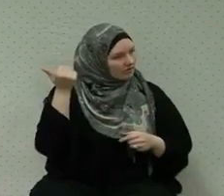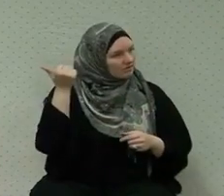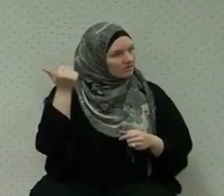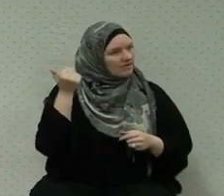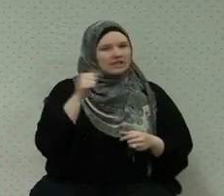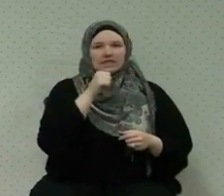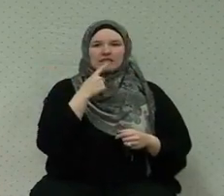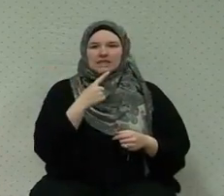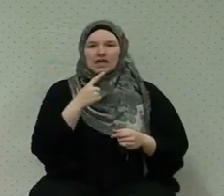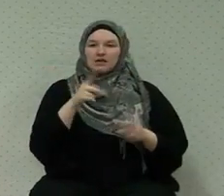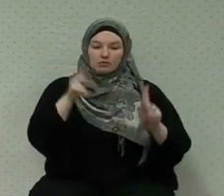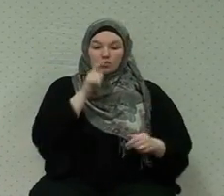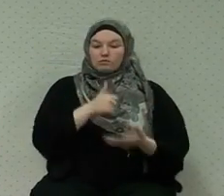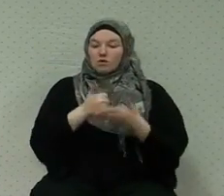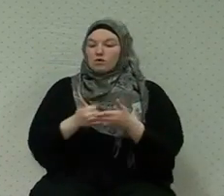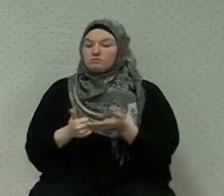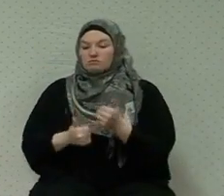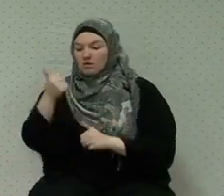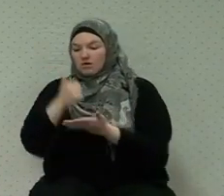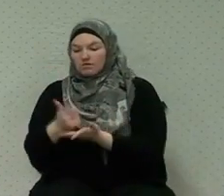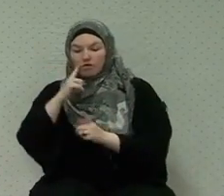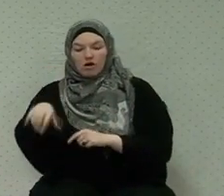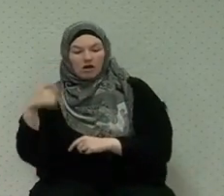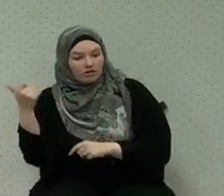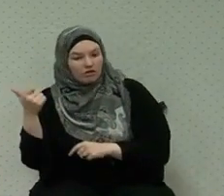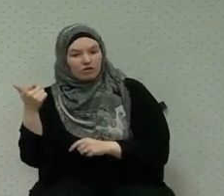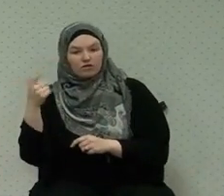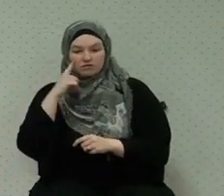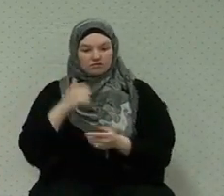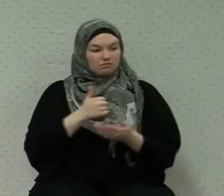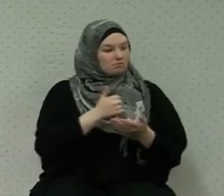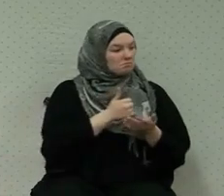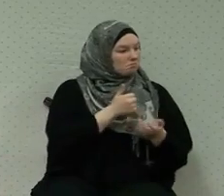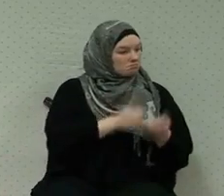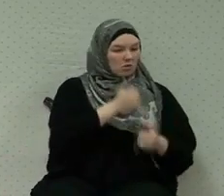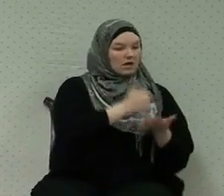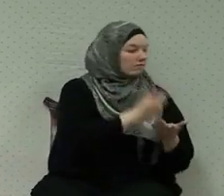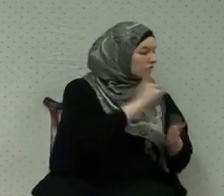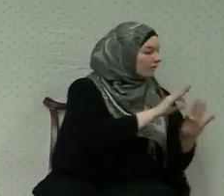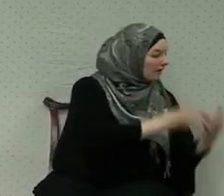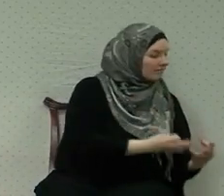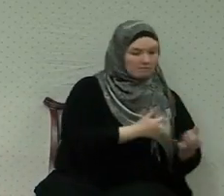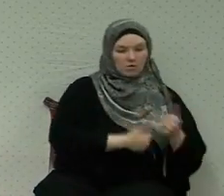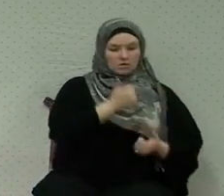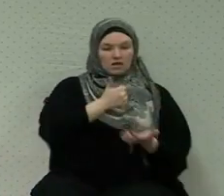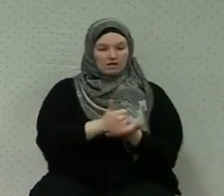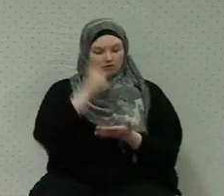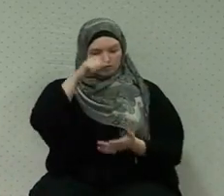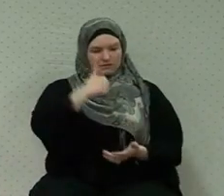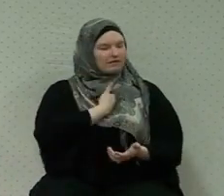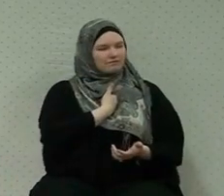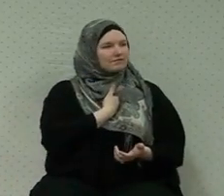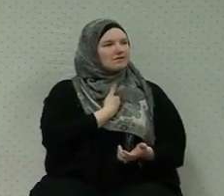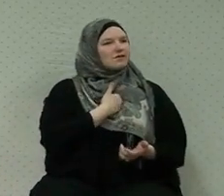doesn't say to Muslims. It doesn't say to self. It doesn't say to your family. It says others.